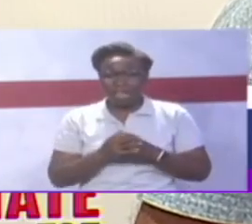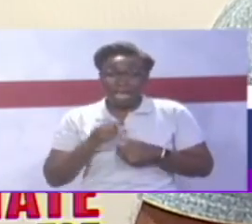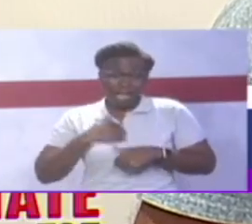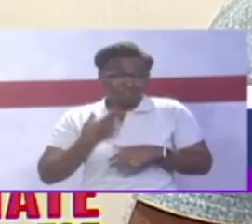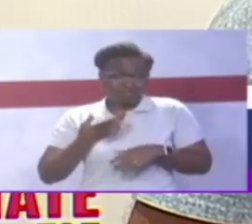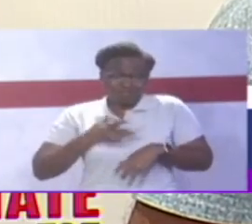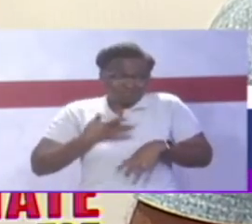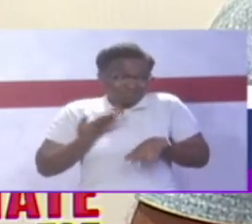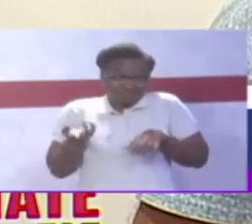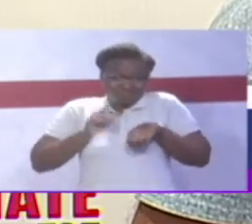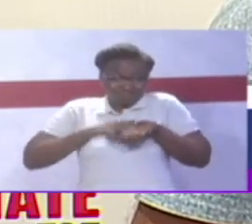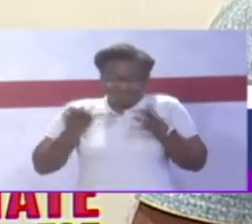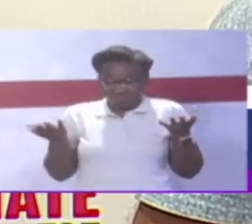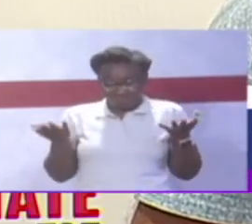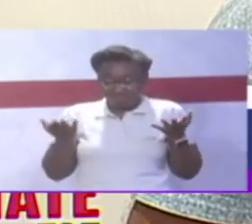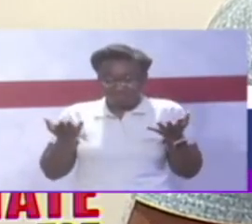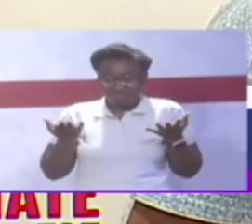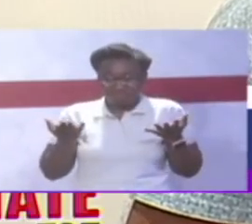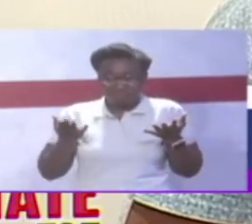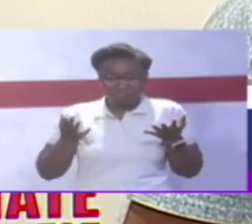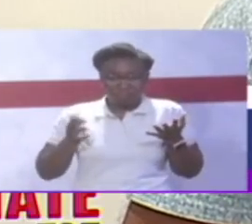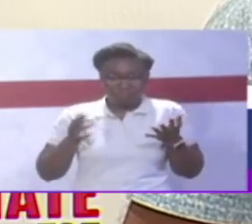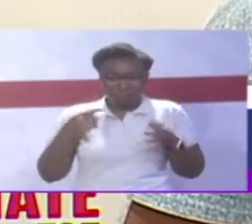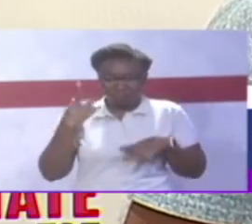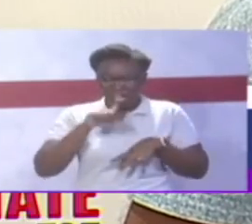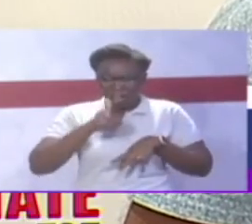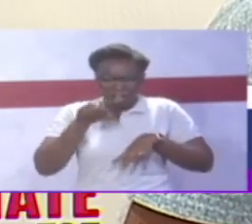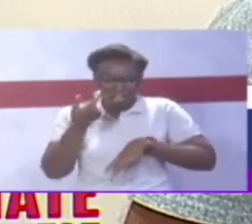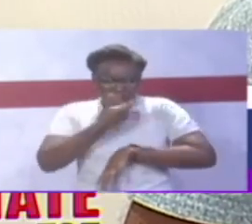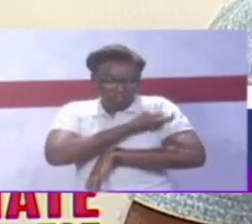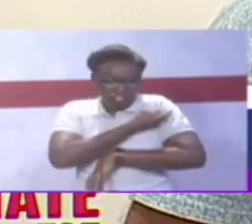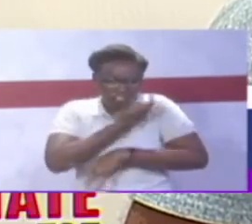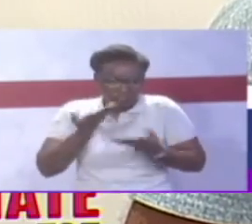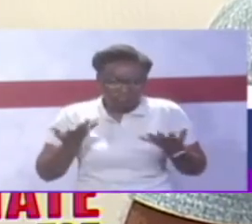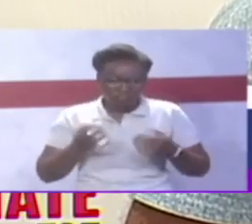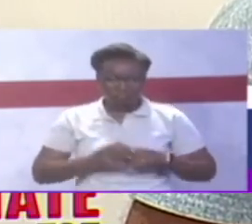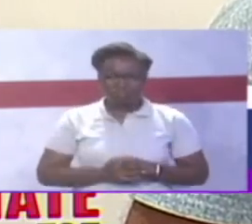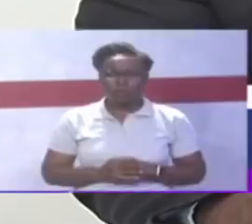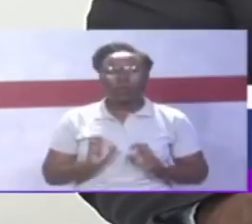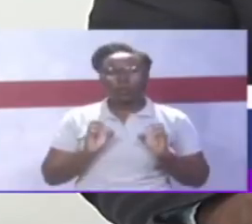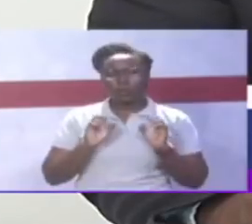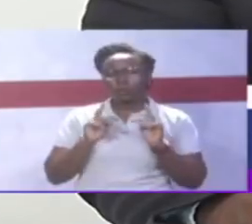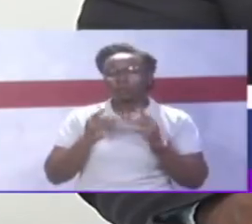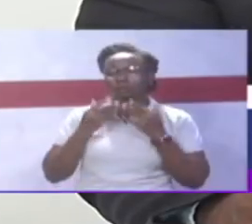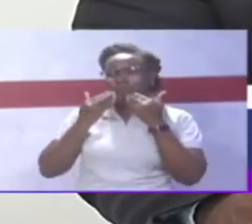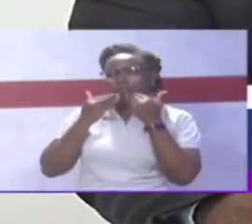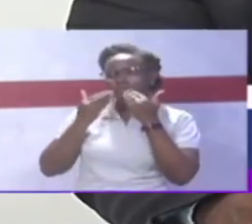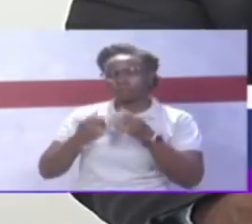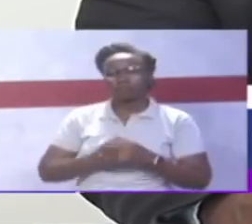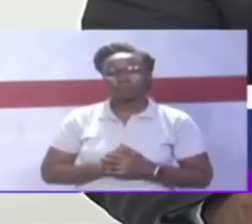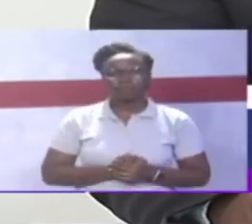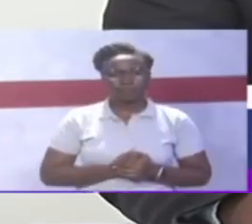normal. It's just another vaccine that we take, you know. Okay, all right, thank you so much. We now go